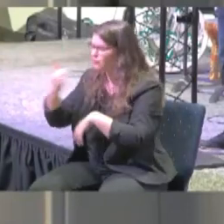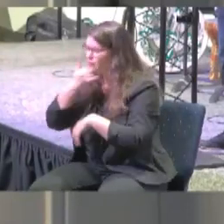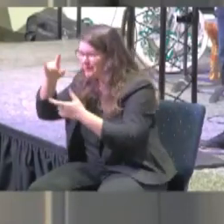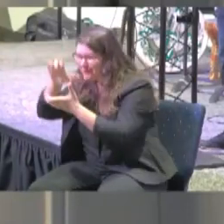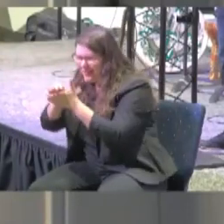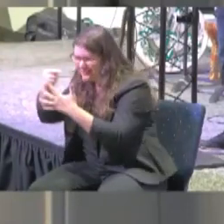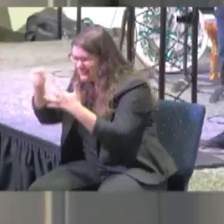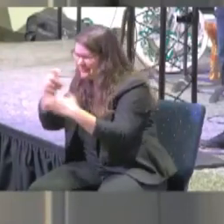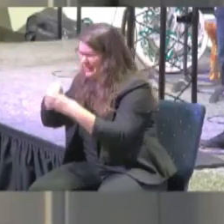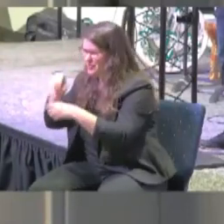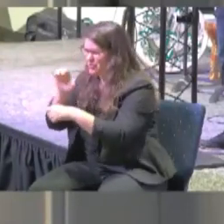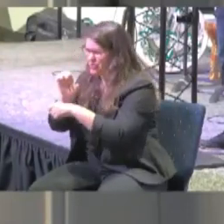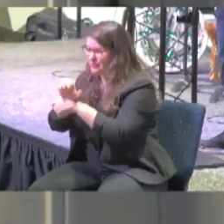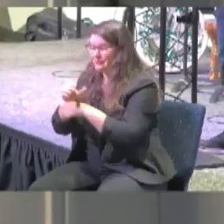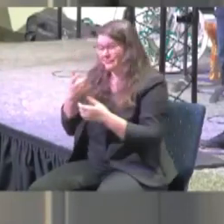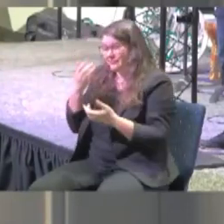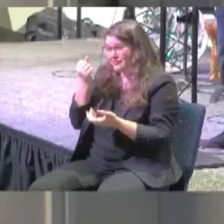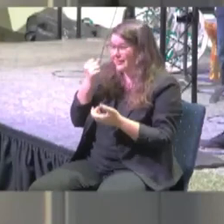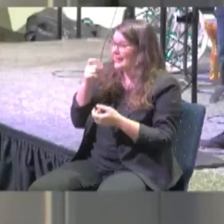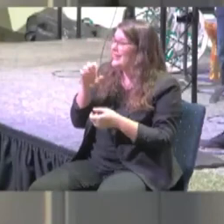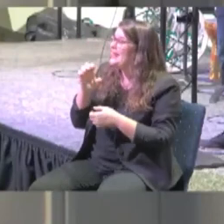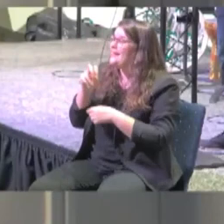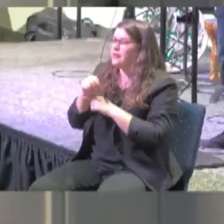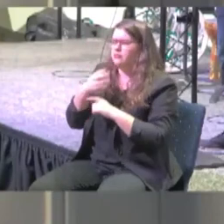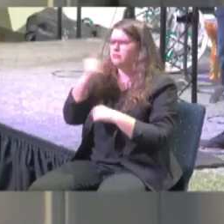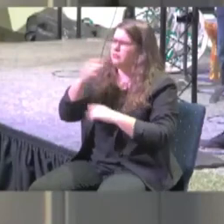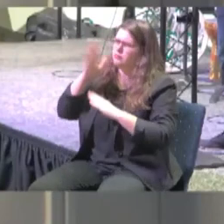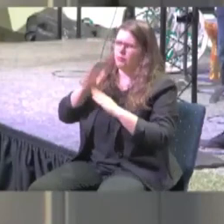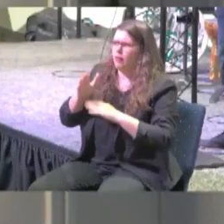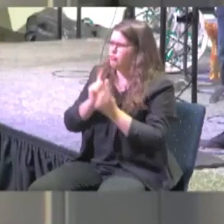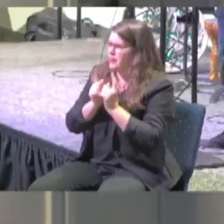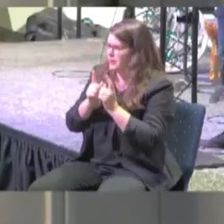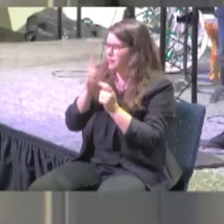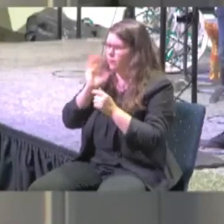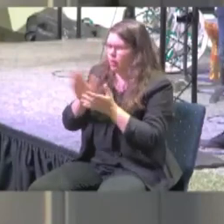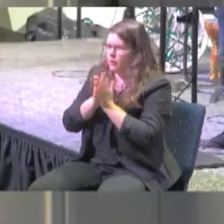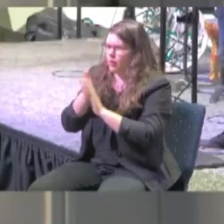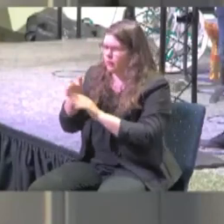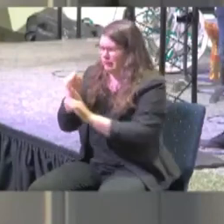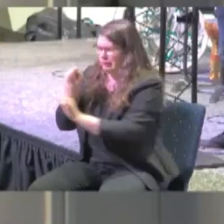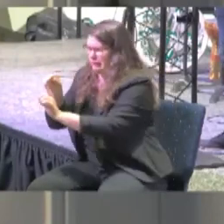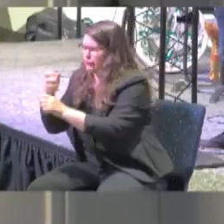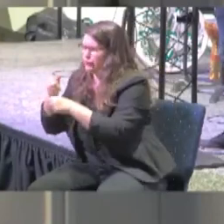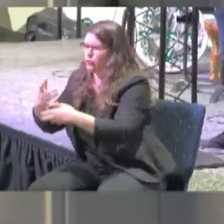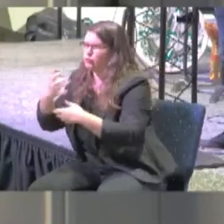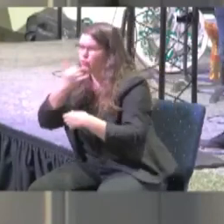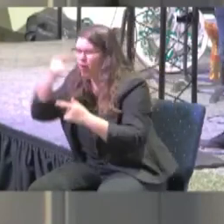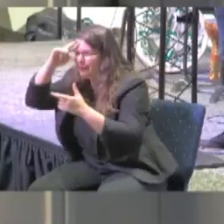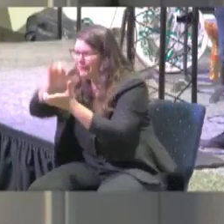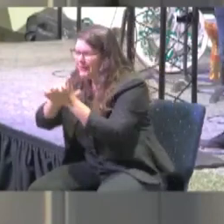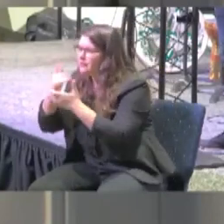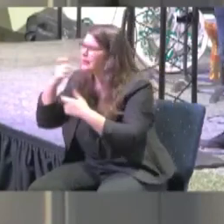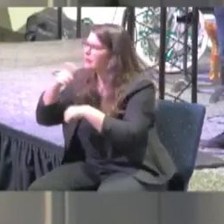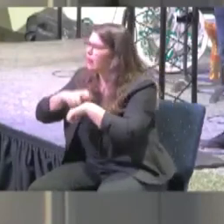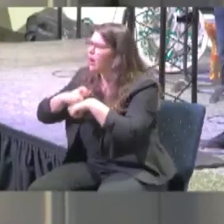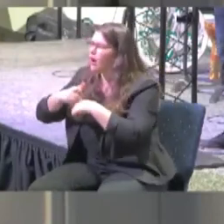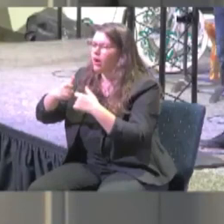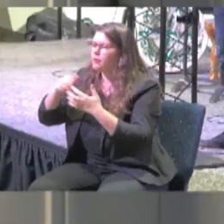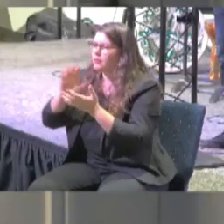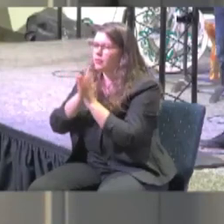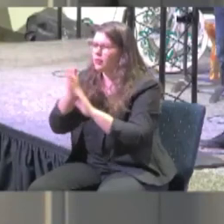archaic. So I'd like to start with some of my basic assumptions about Bible translations and quality